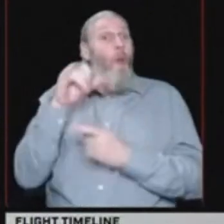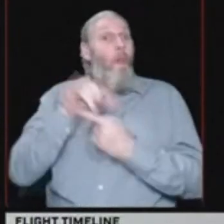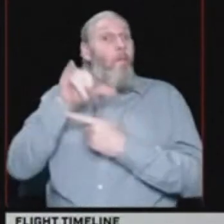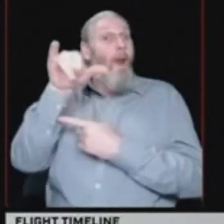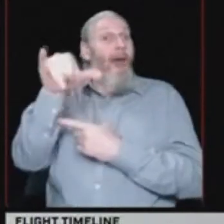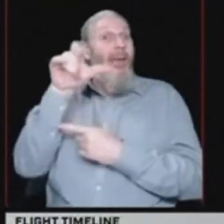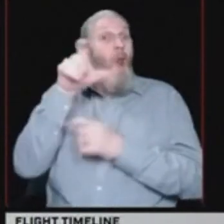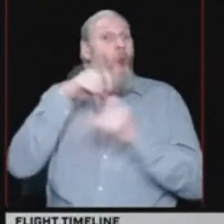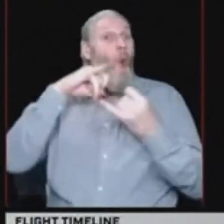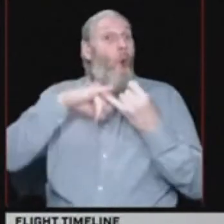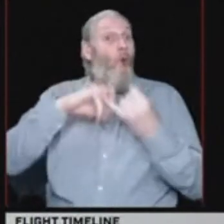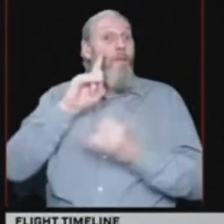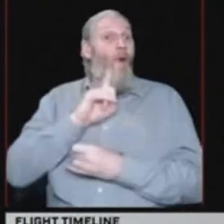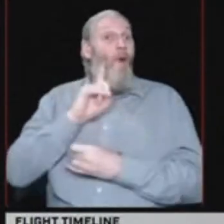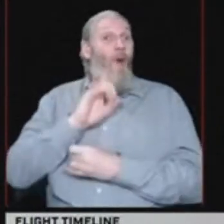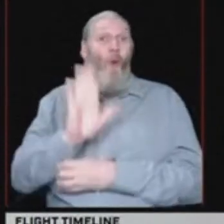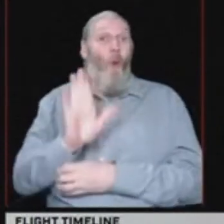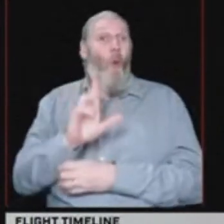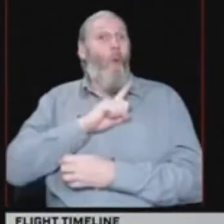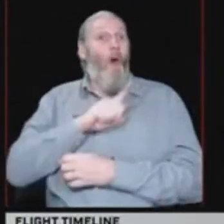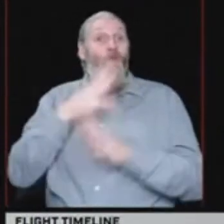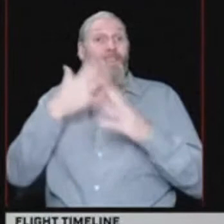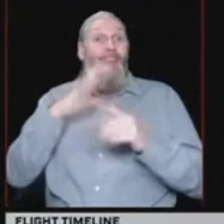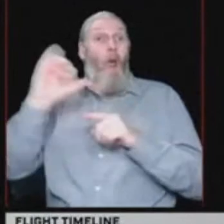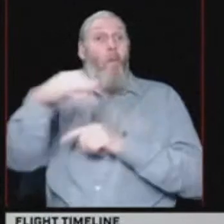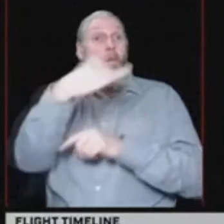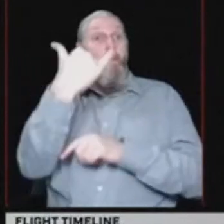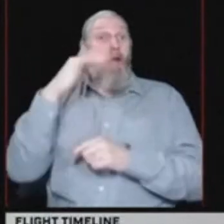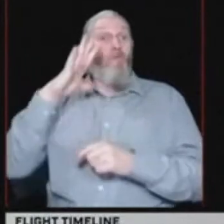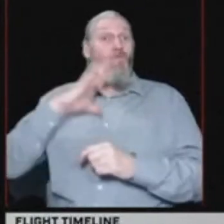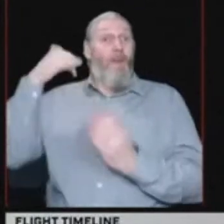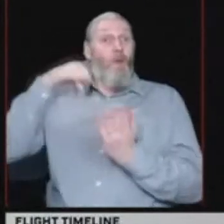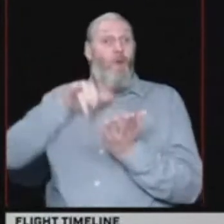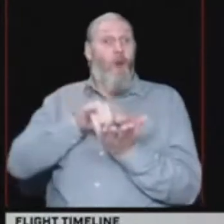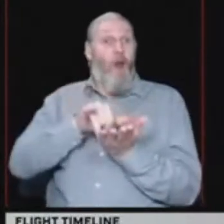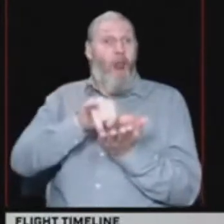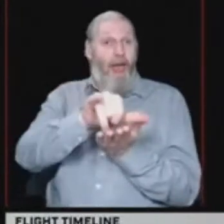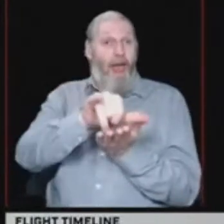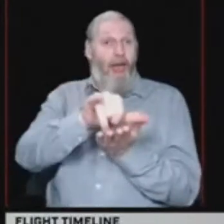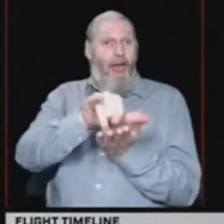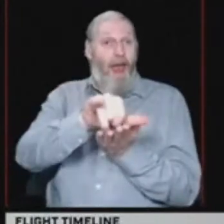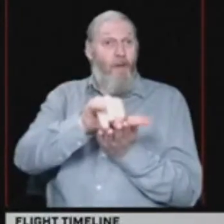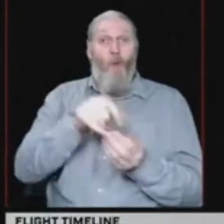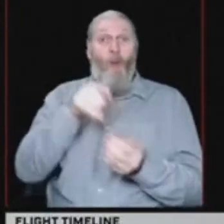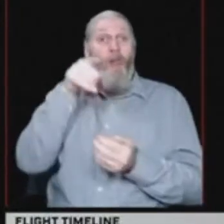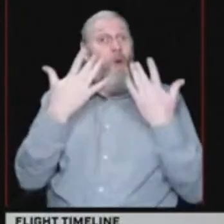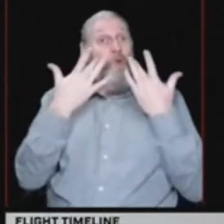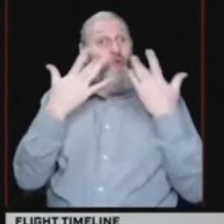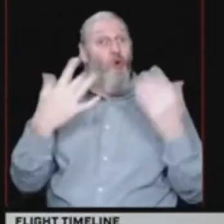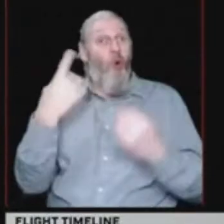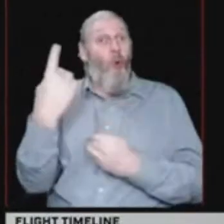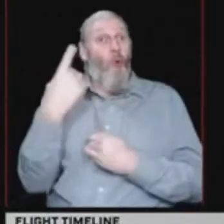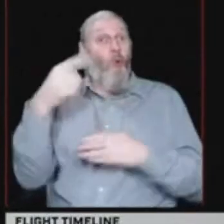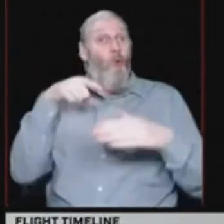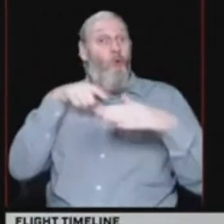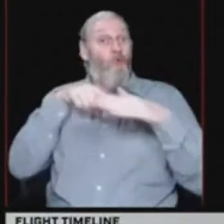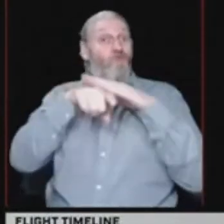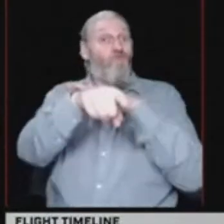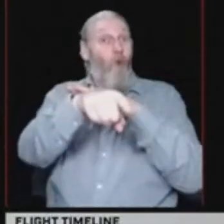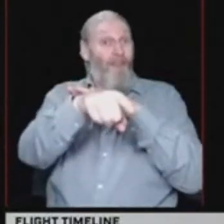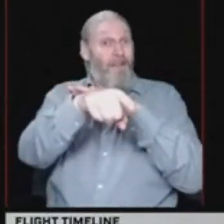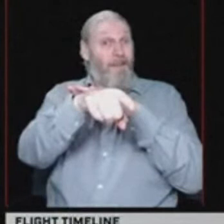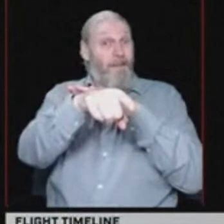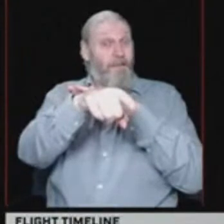to Spaceport Cornwall in the UK. The trajectory is now tracking Launcher 1 as she makes her way down